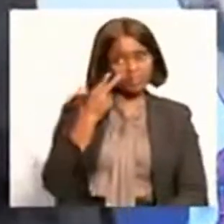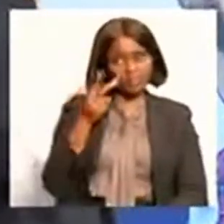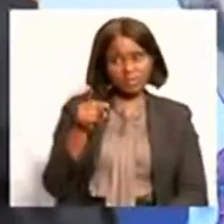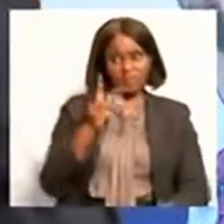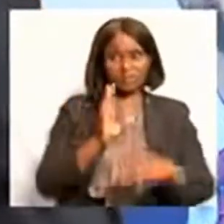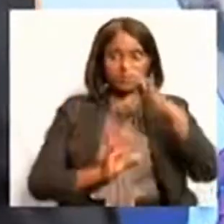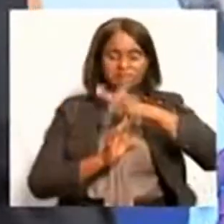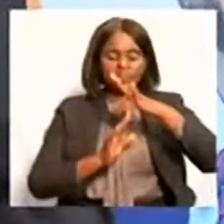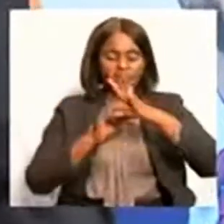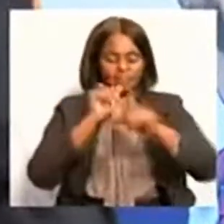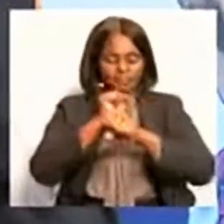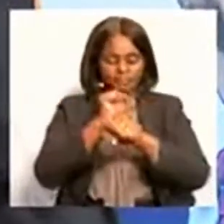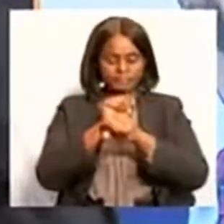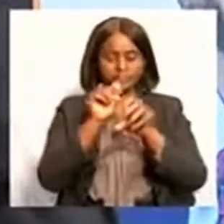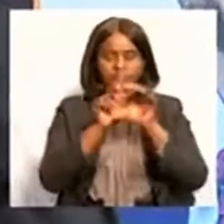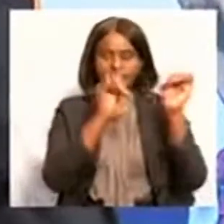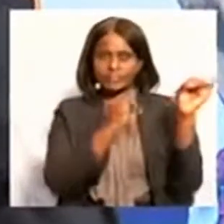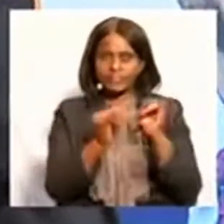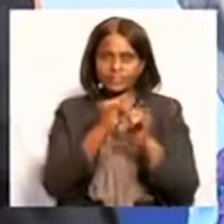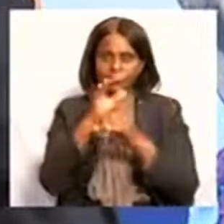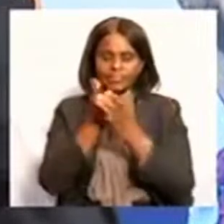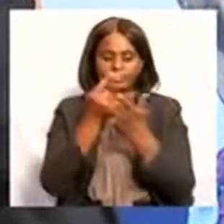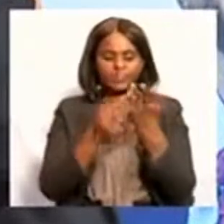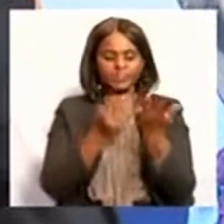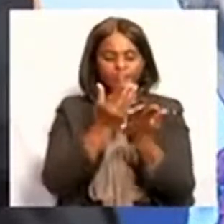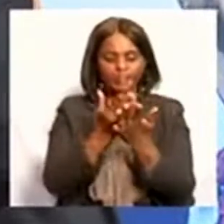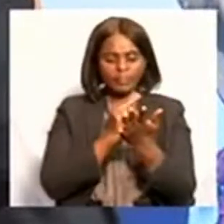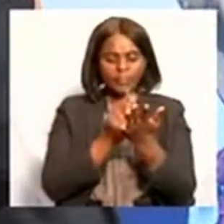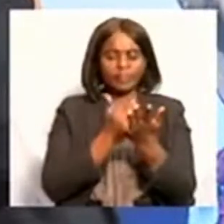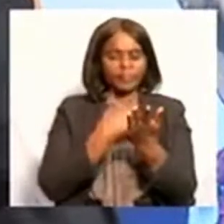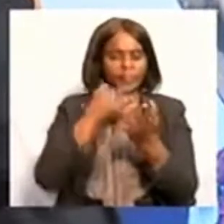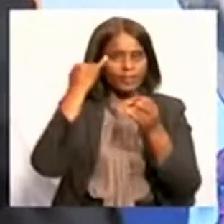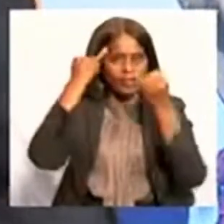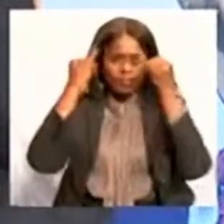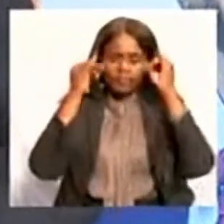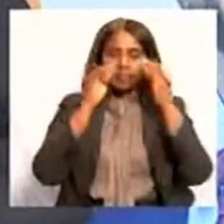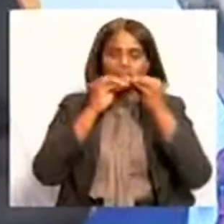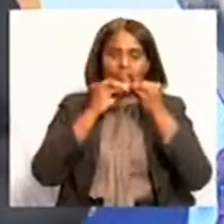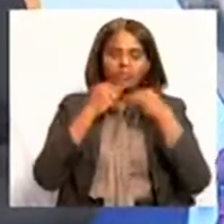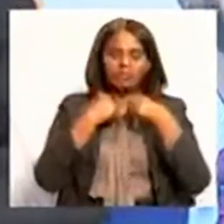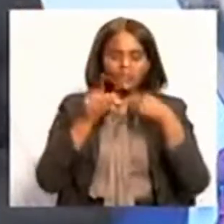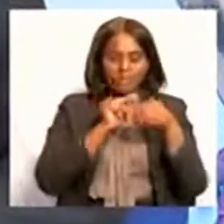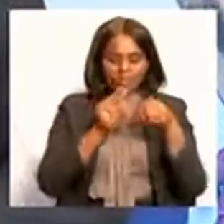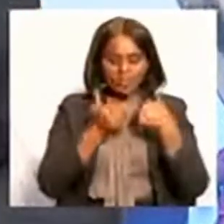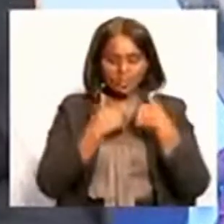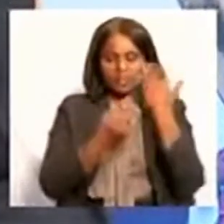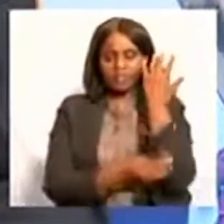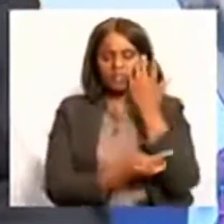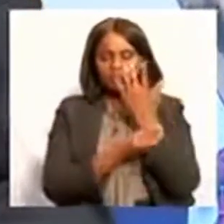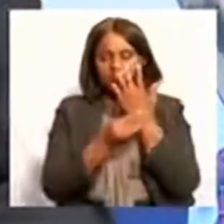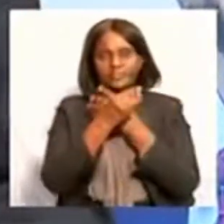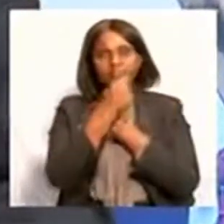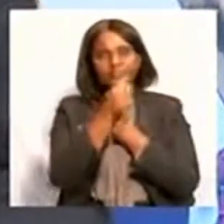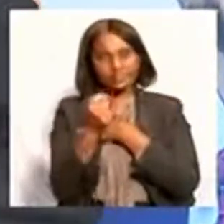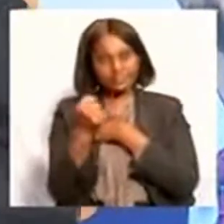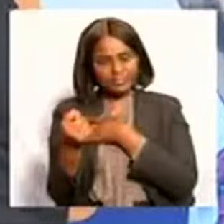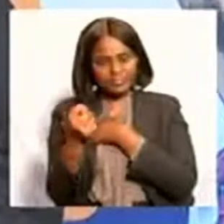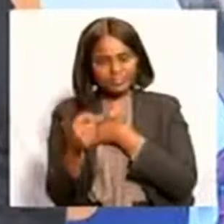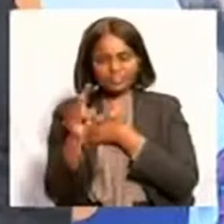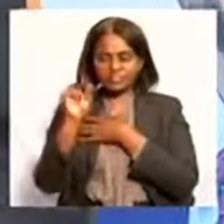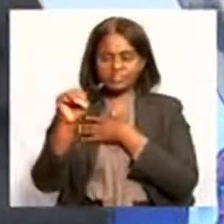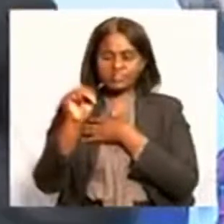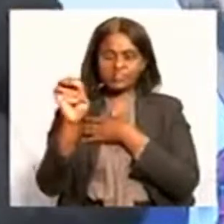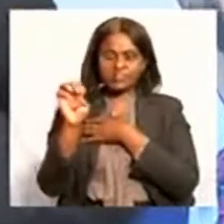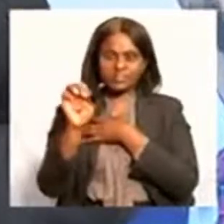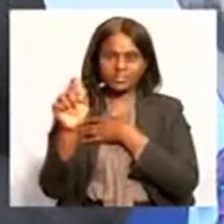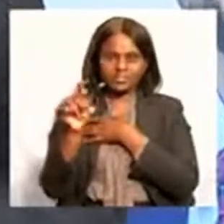limited mandate when it comes to implementation of those recommendations, we've taken up an initiative. We've developed a tool, an M&E